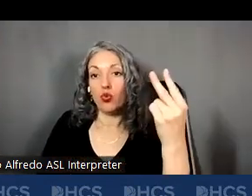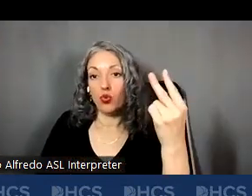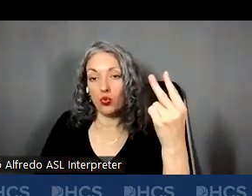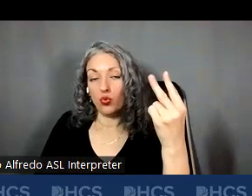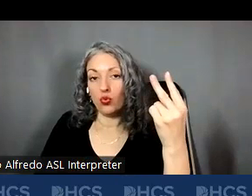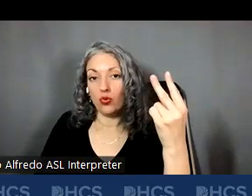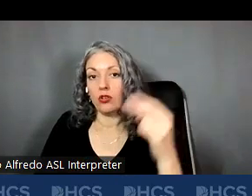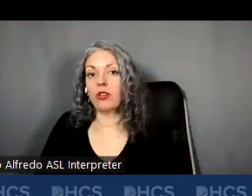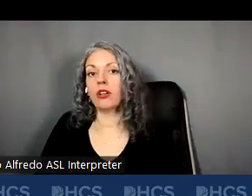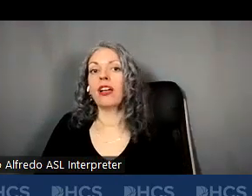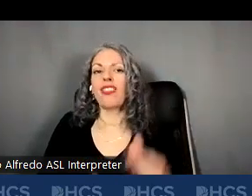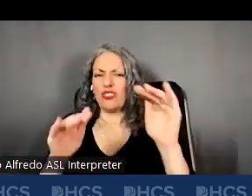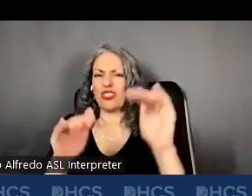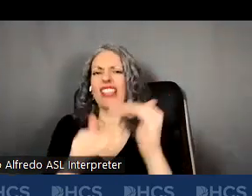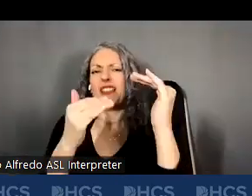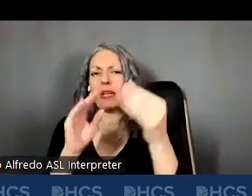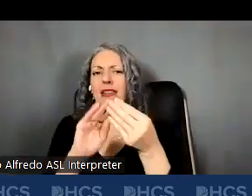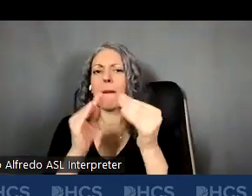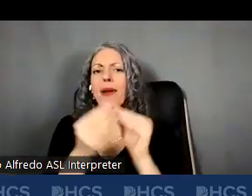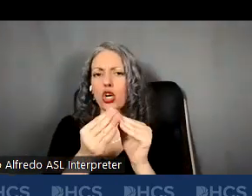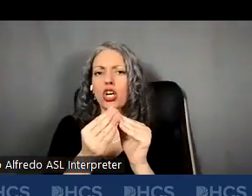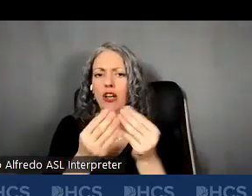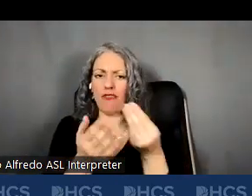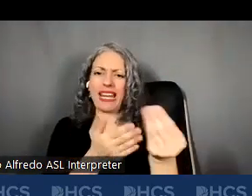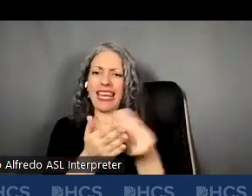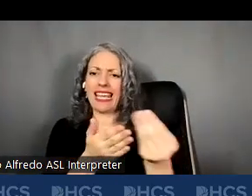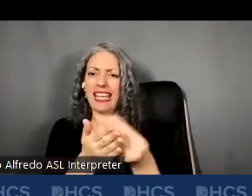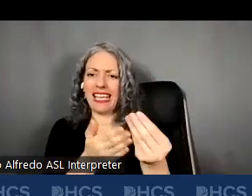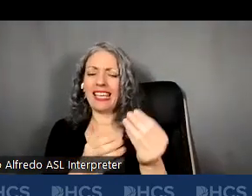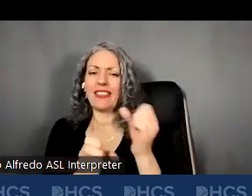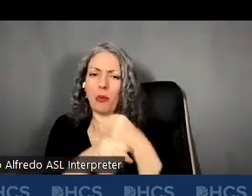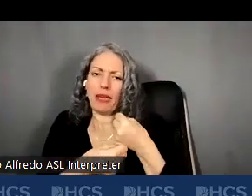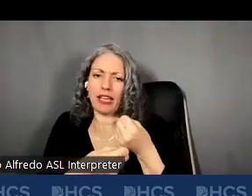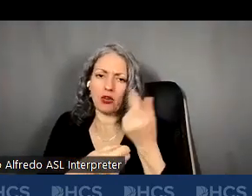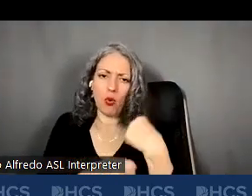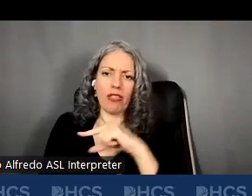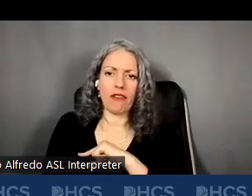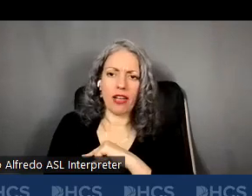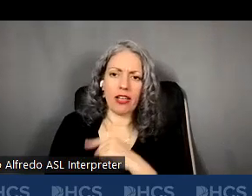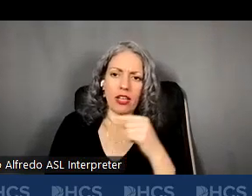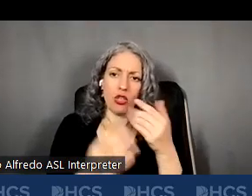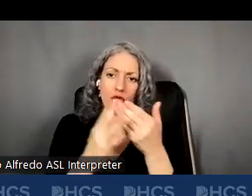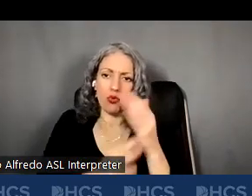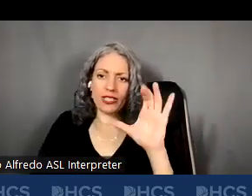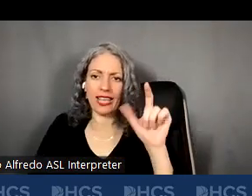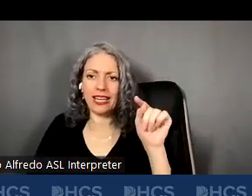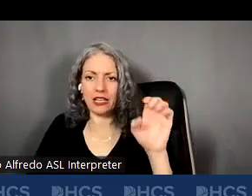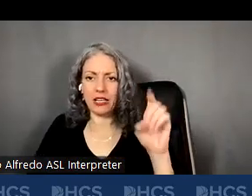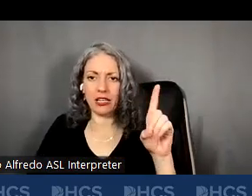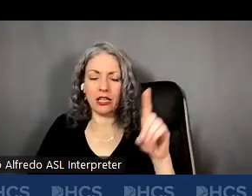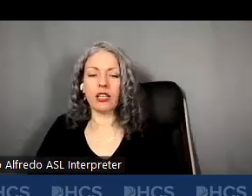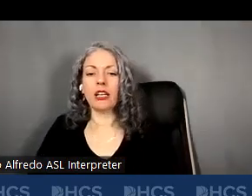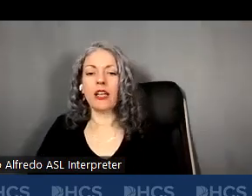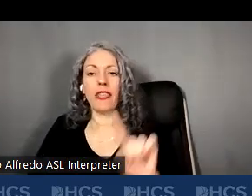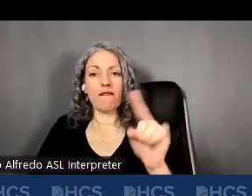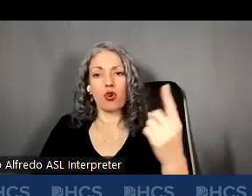there's a limited number of limited dollars that we can make available through CITED. Our first round of applications, we had a